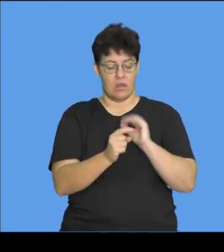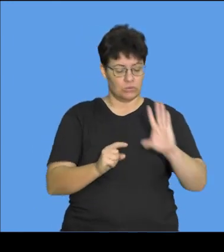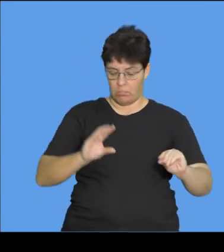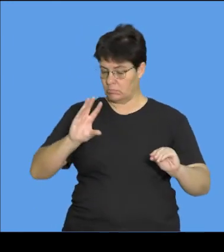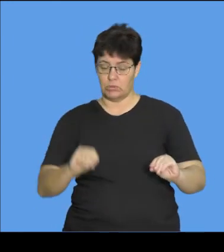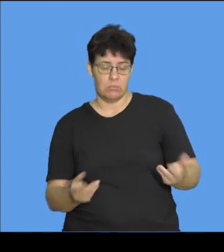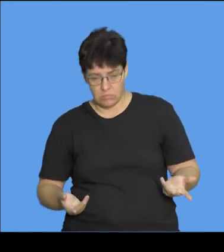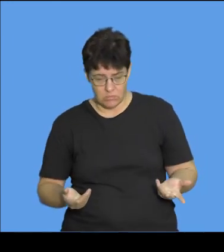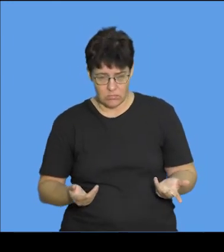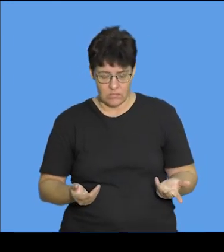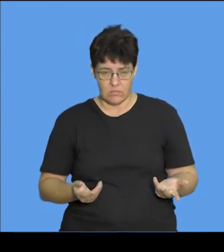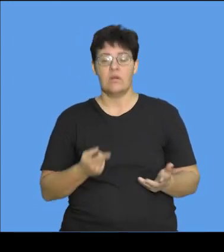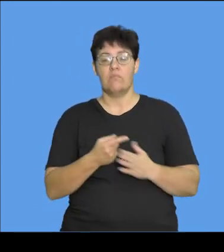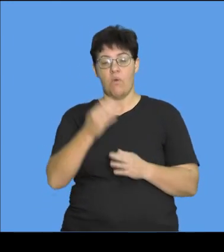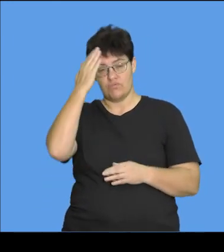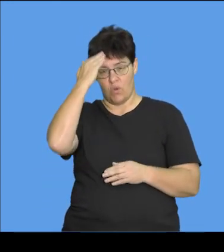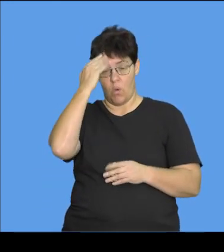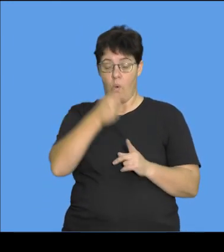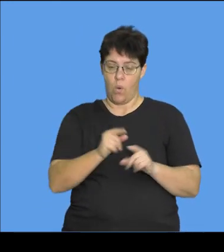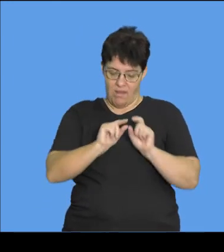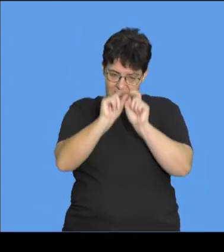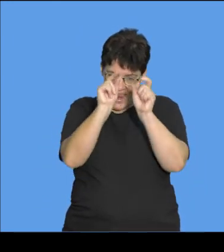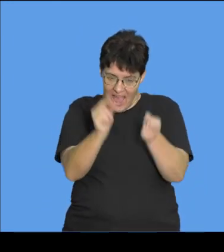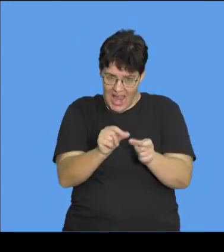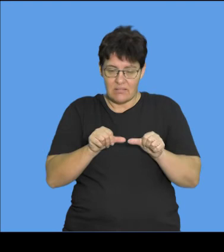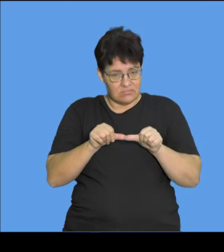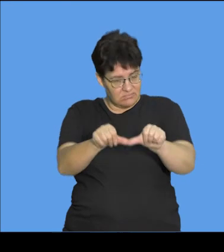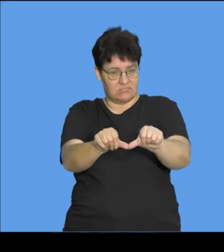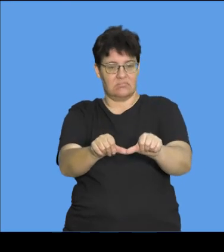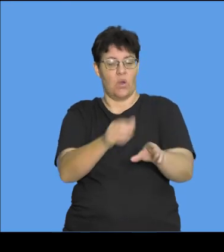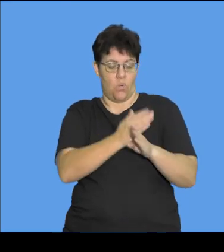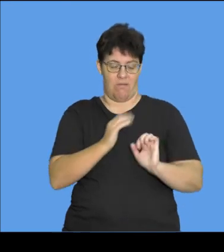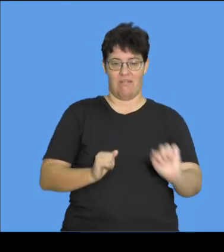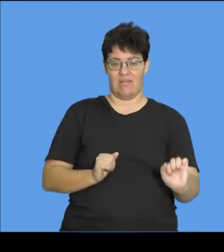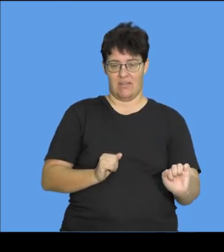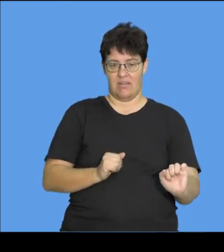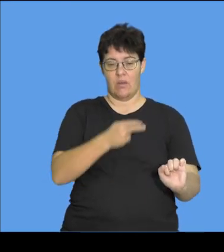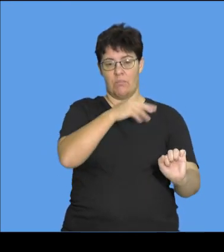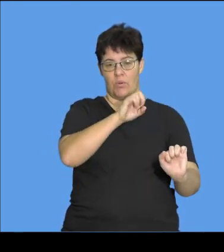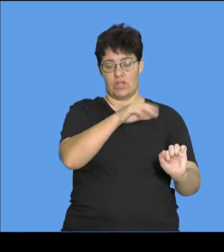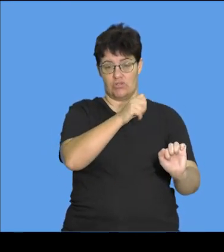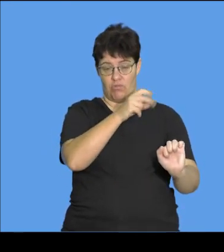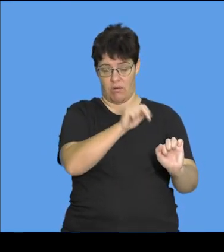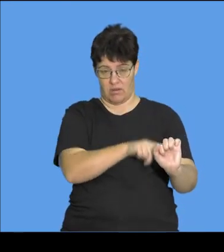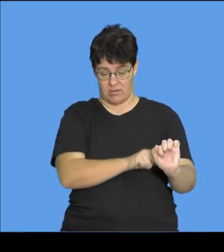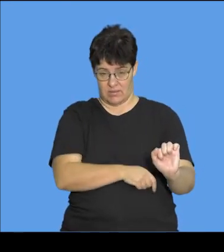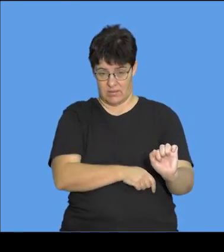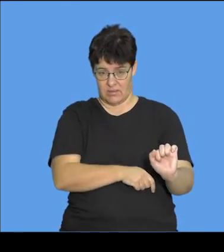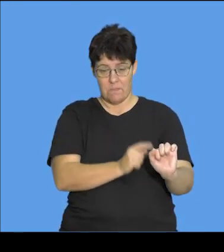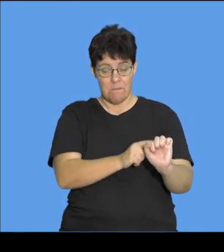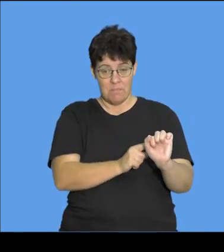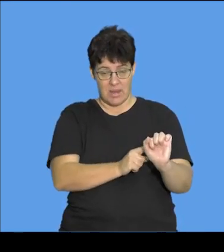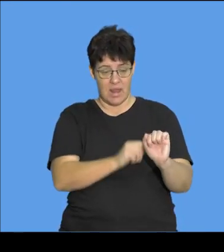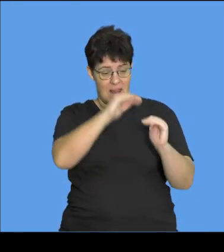know, the function of progesterone is to maintain the lining of the endometrium. A decrease in that will have an effect on